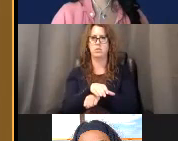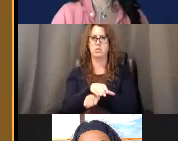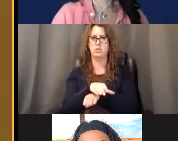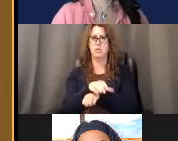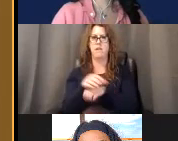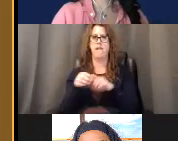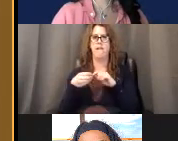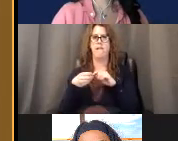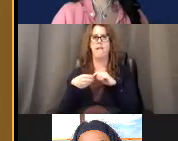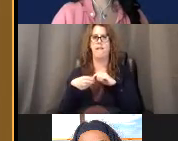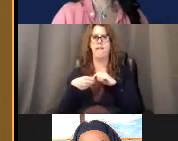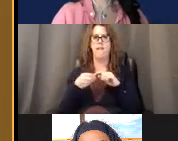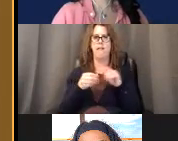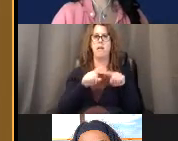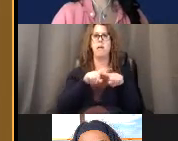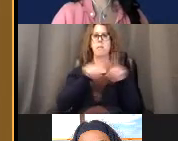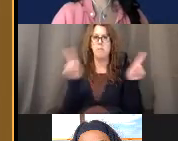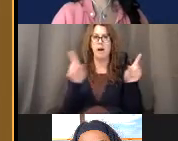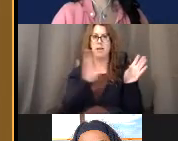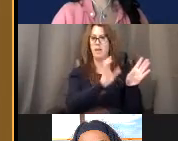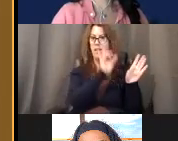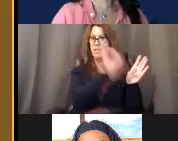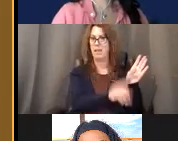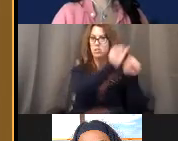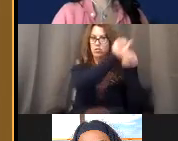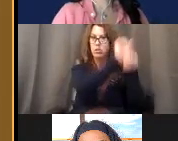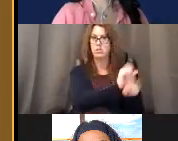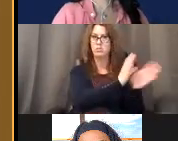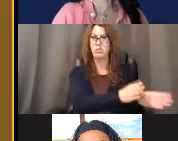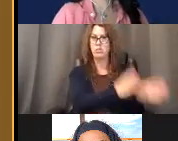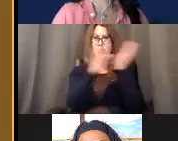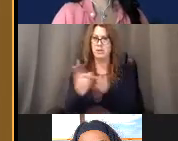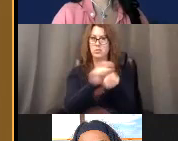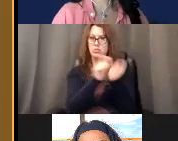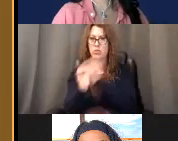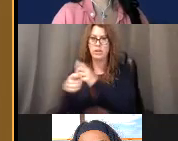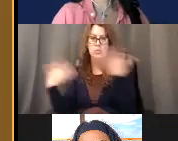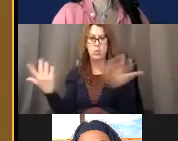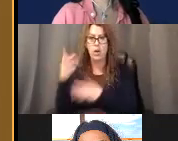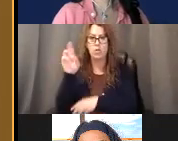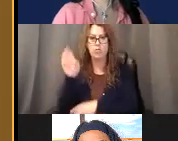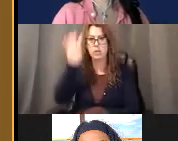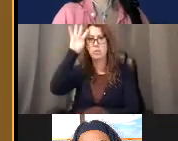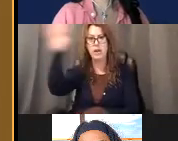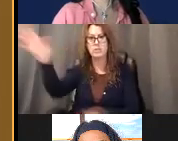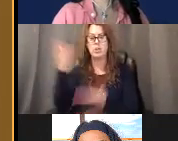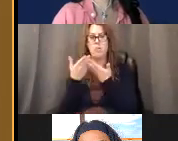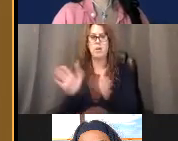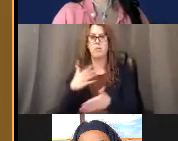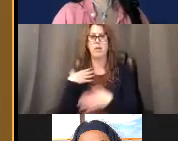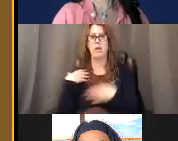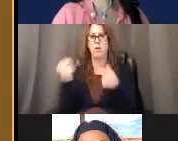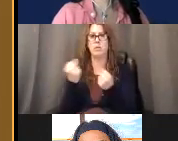is public wellness and safety achieved through connection and social fabric, conflict managed by civilians and